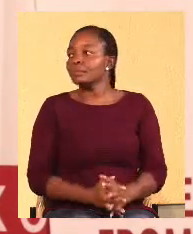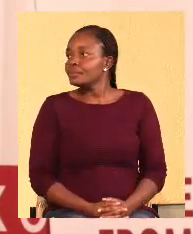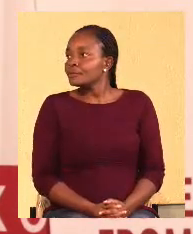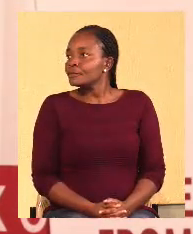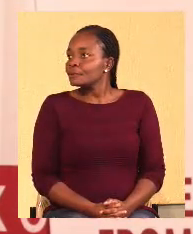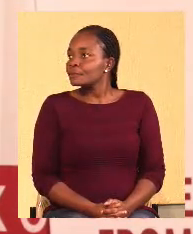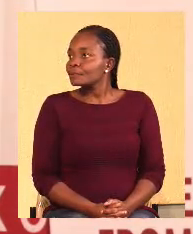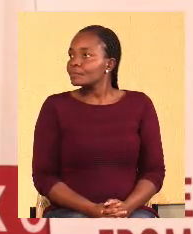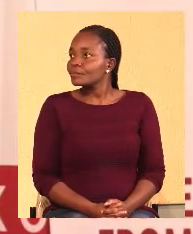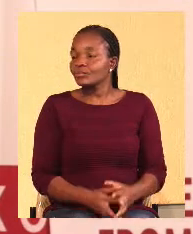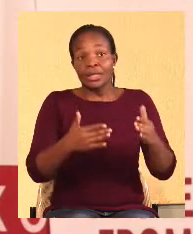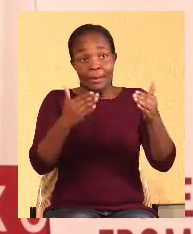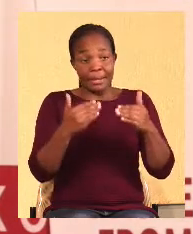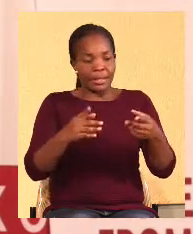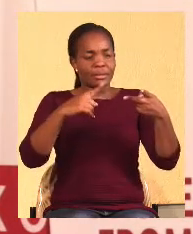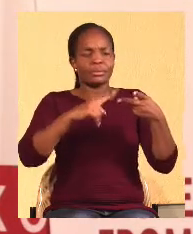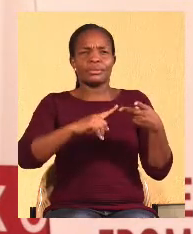Number 2, we are going to